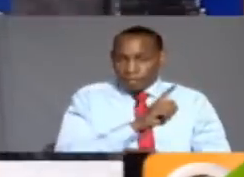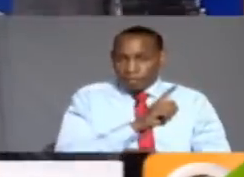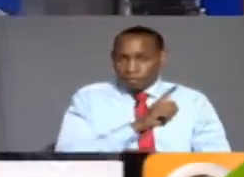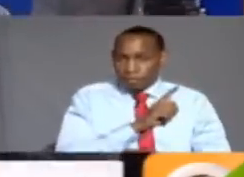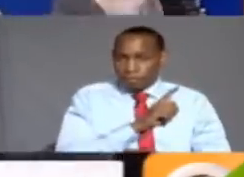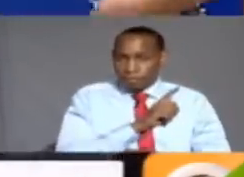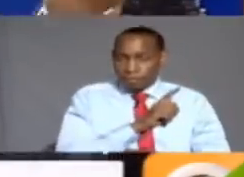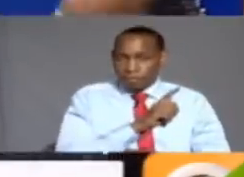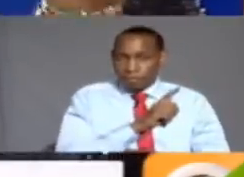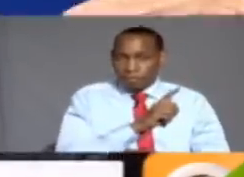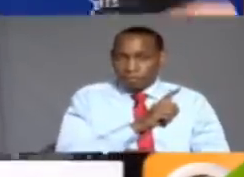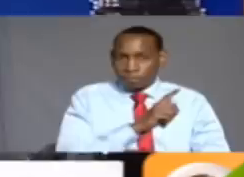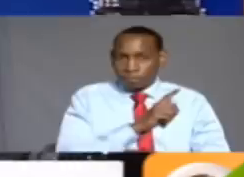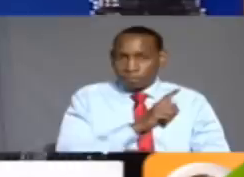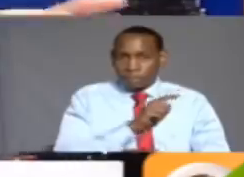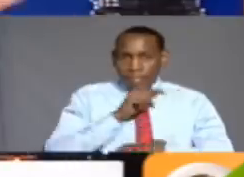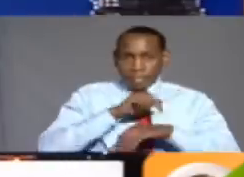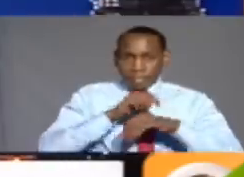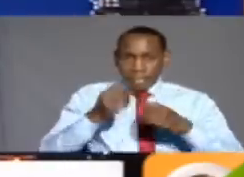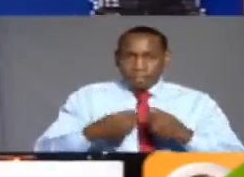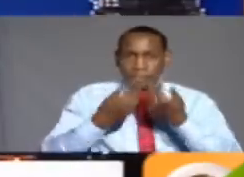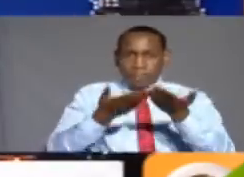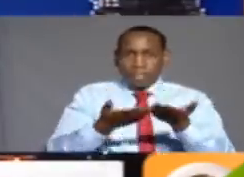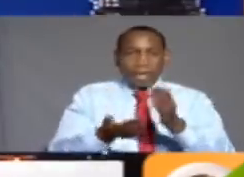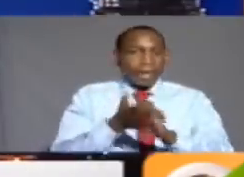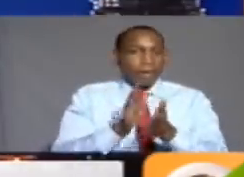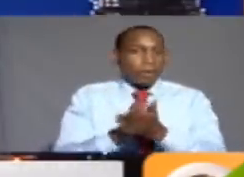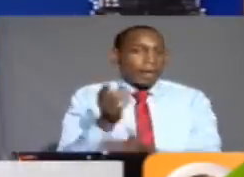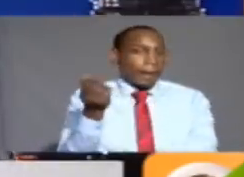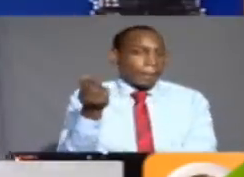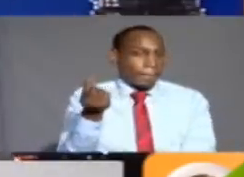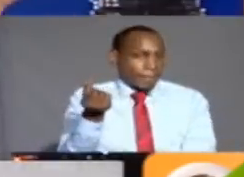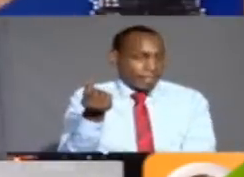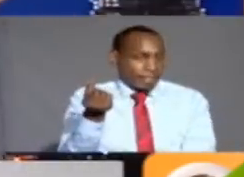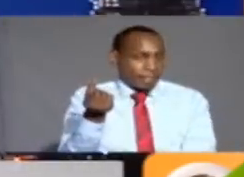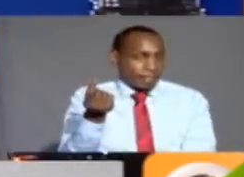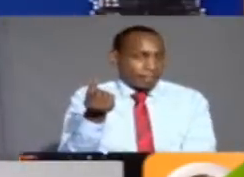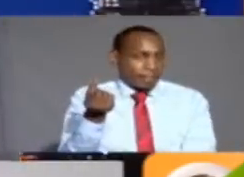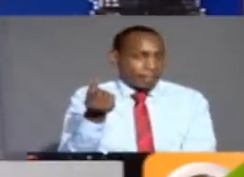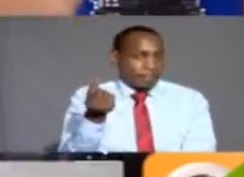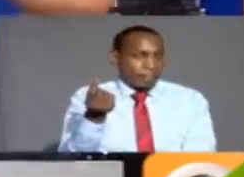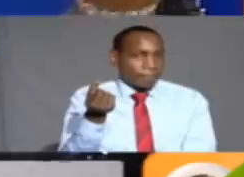know, at the point of award, we realize there's no money. And for me, that's very